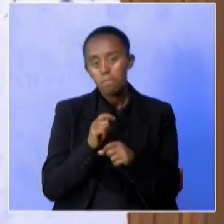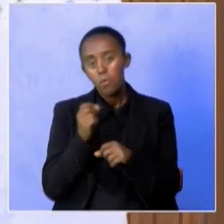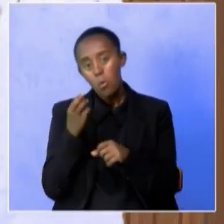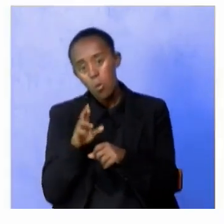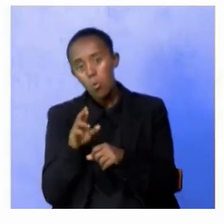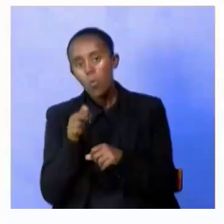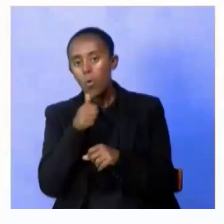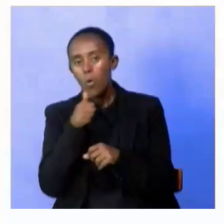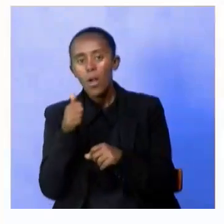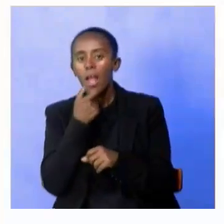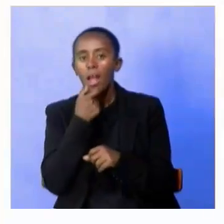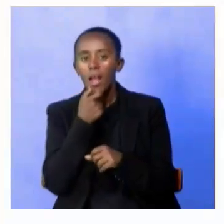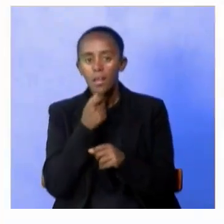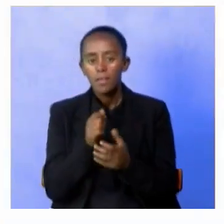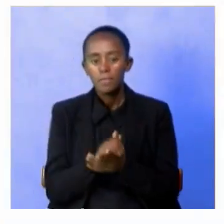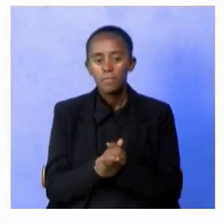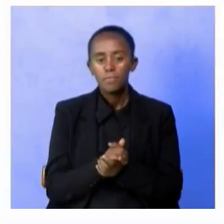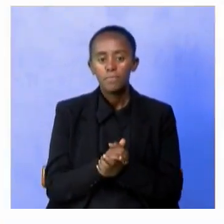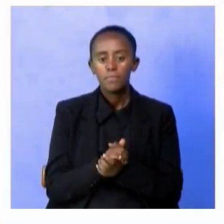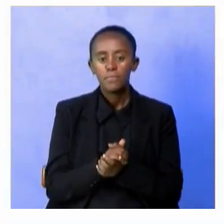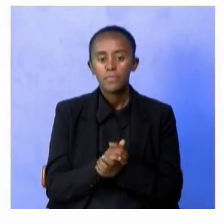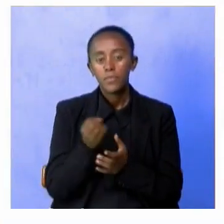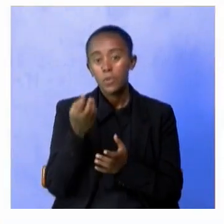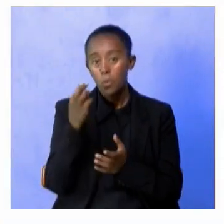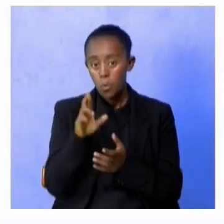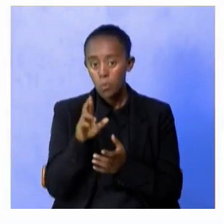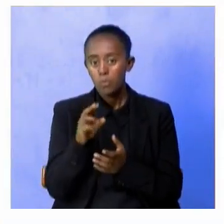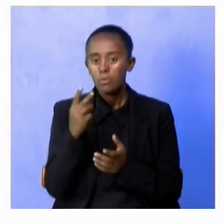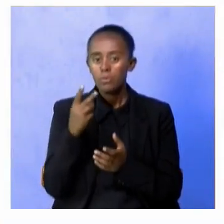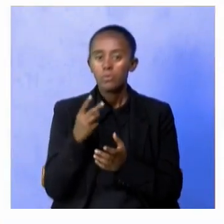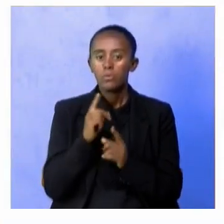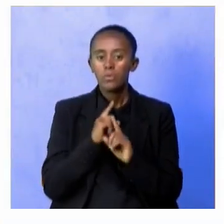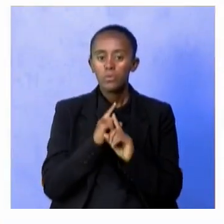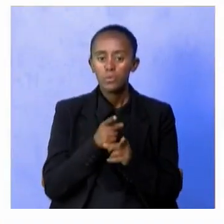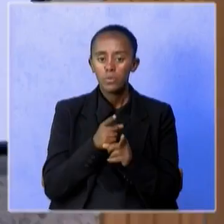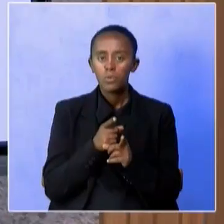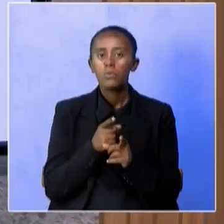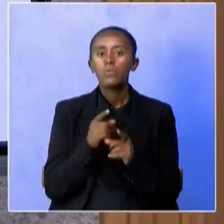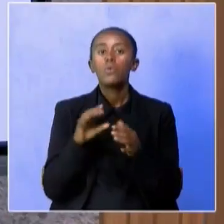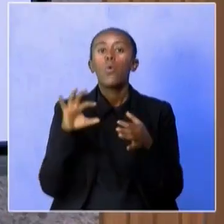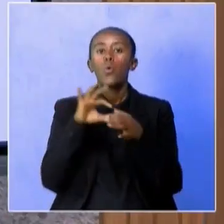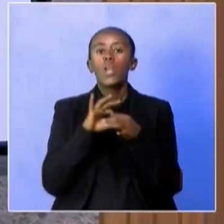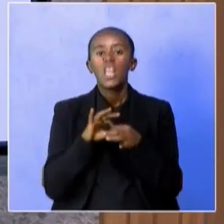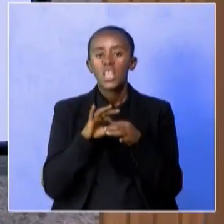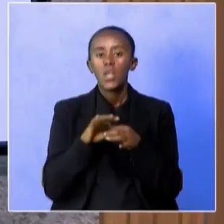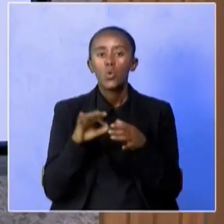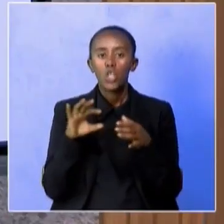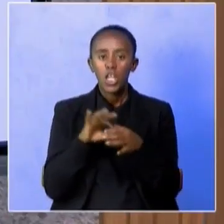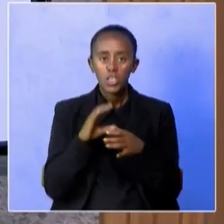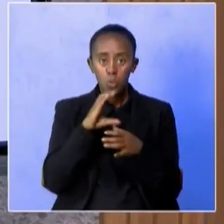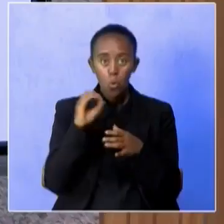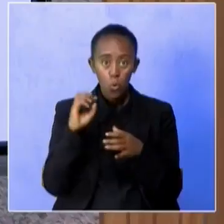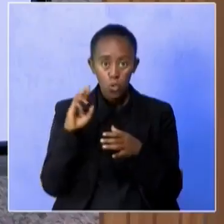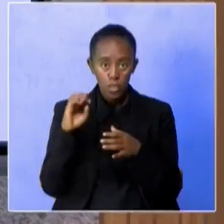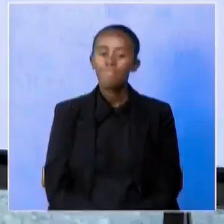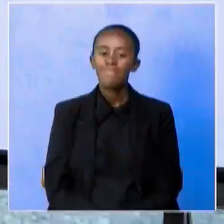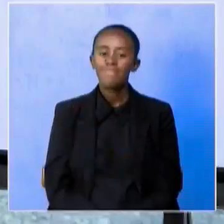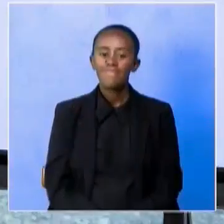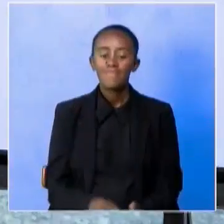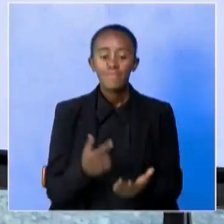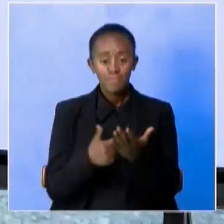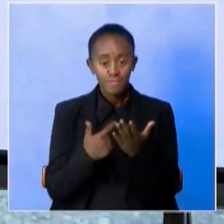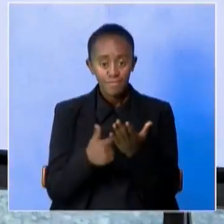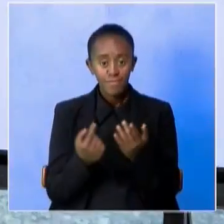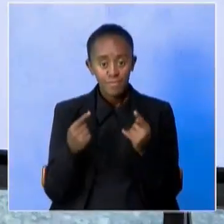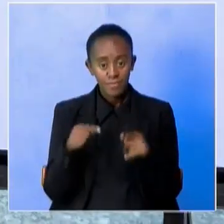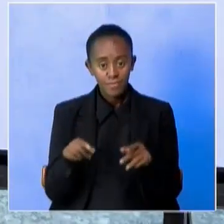or a cake. So, or is our coordinating conjunction that we're going to use today. This is